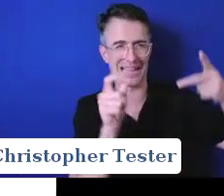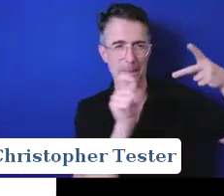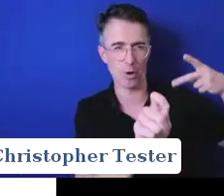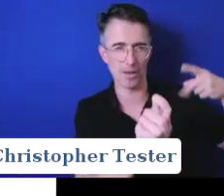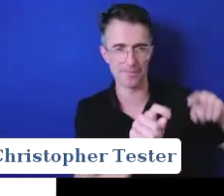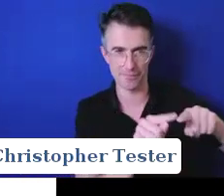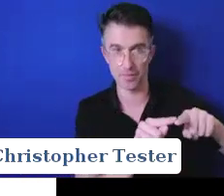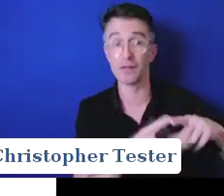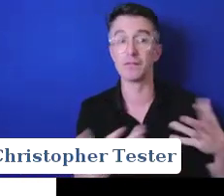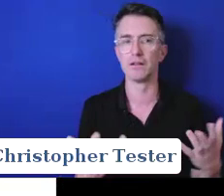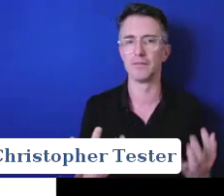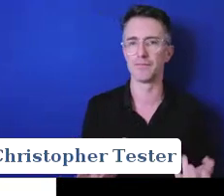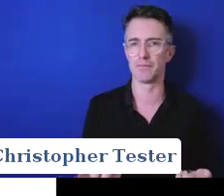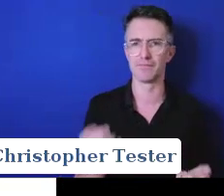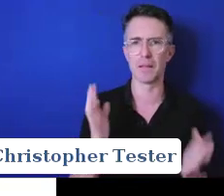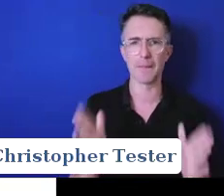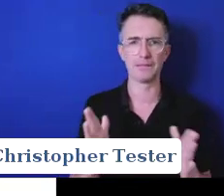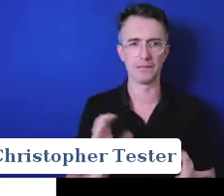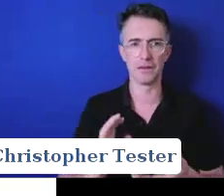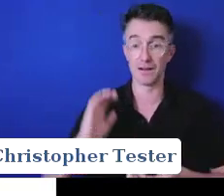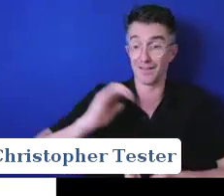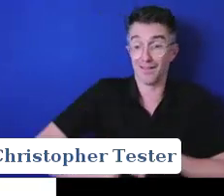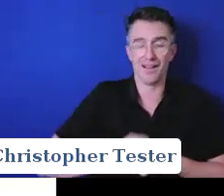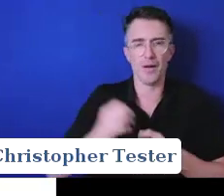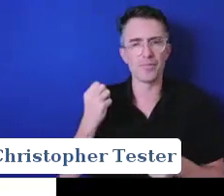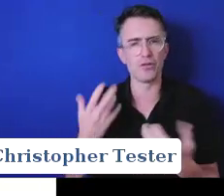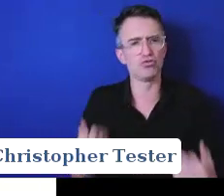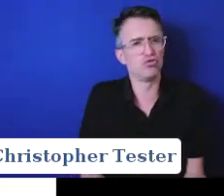and the government officials at all levels,